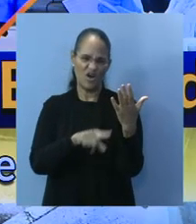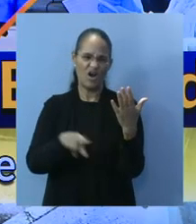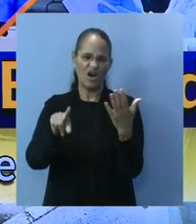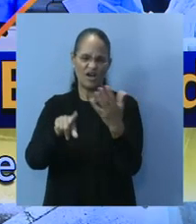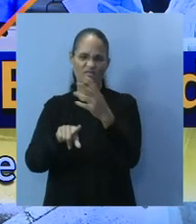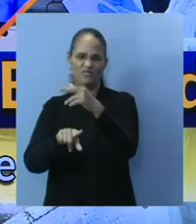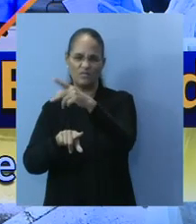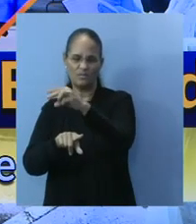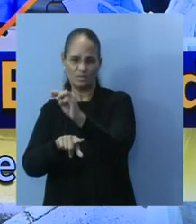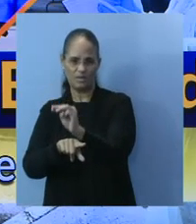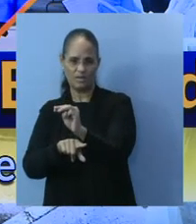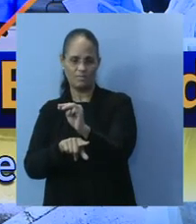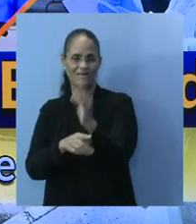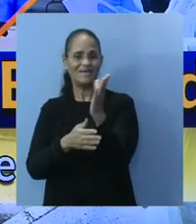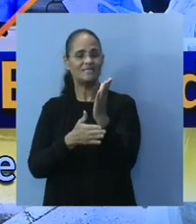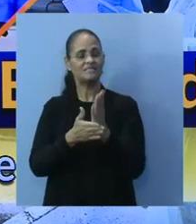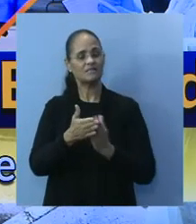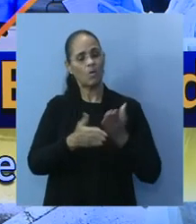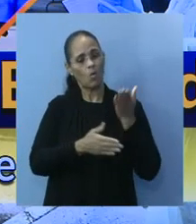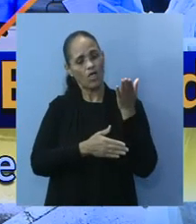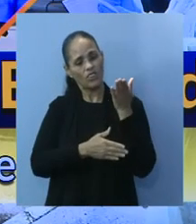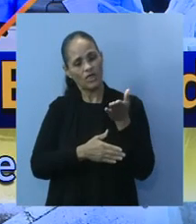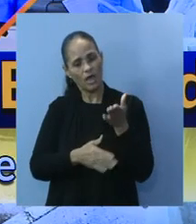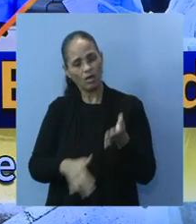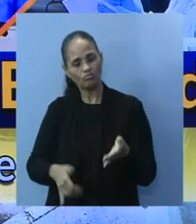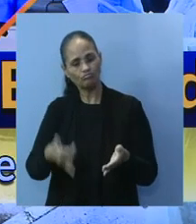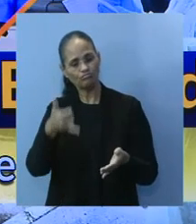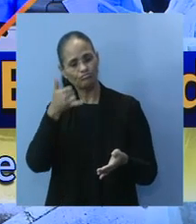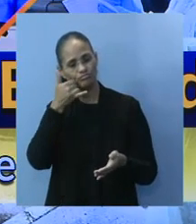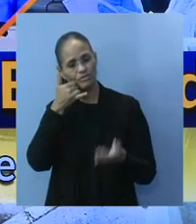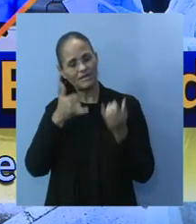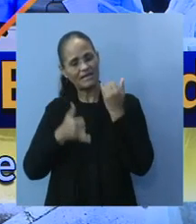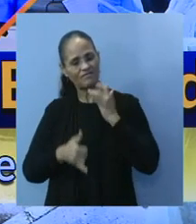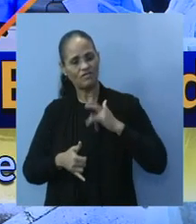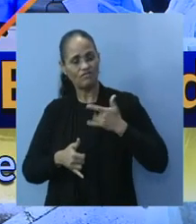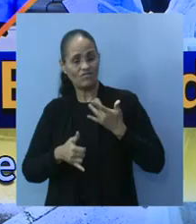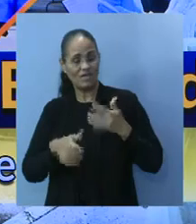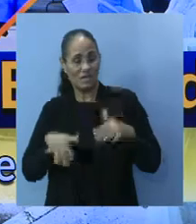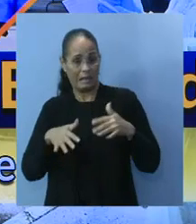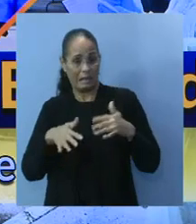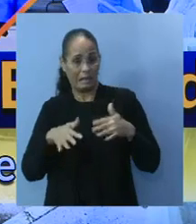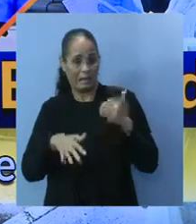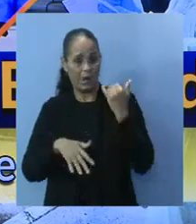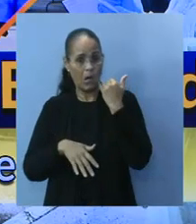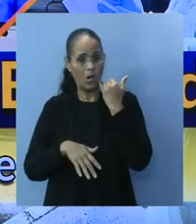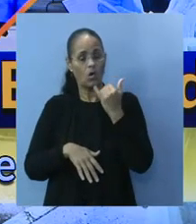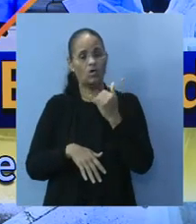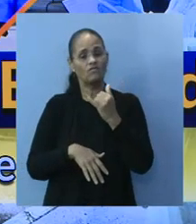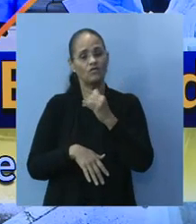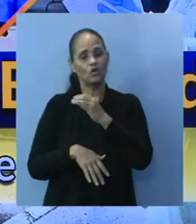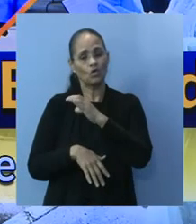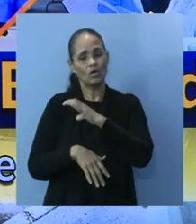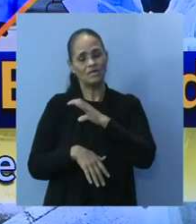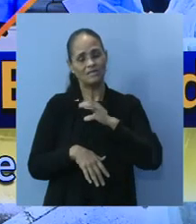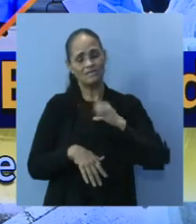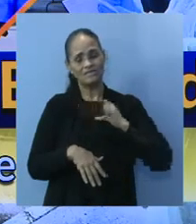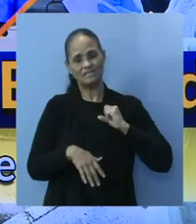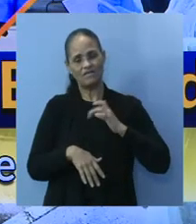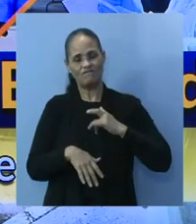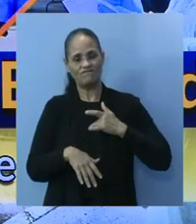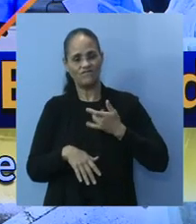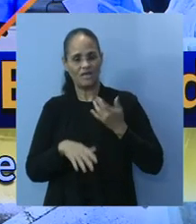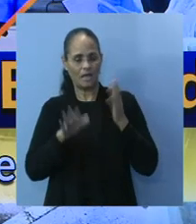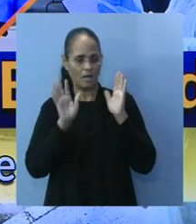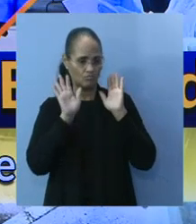p.m. And there is someone there to speak to if you're feeling anxious, if you're a senior who may be feeling